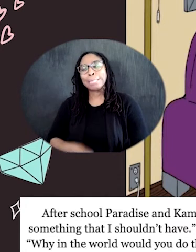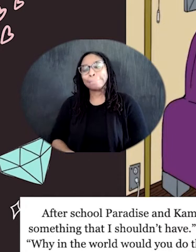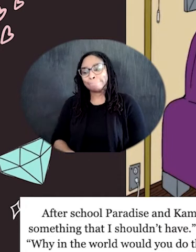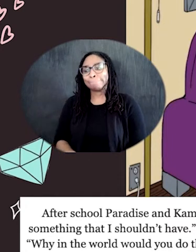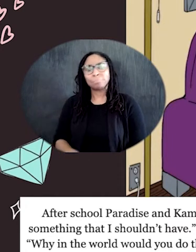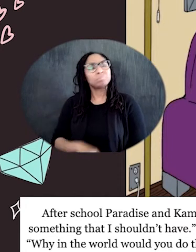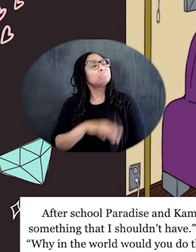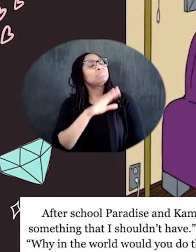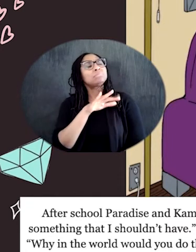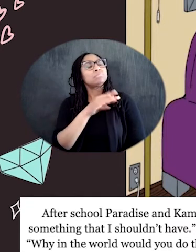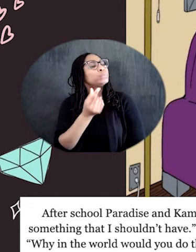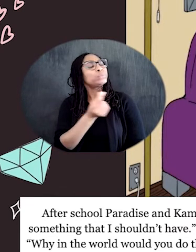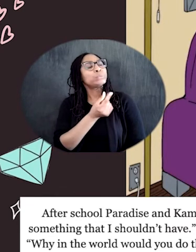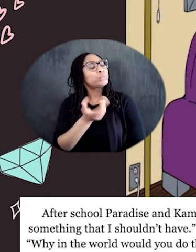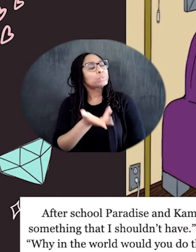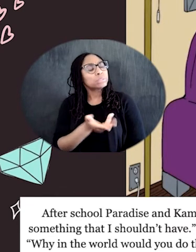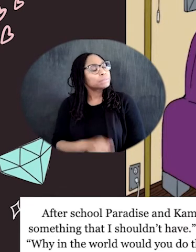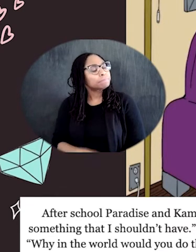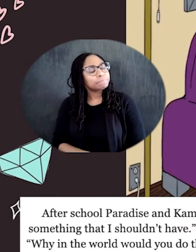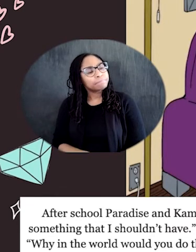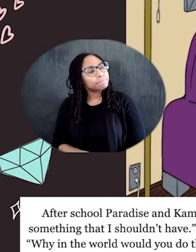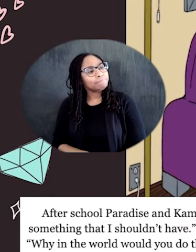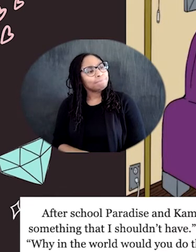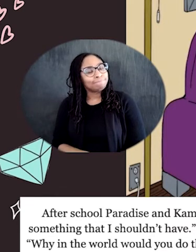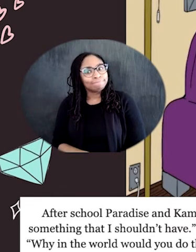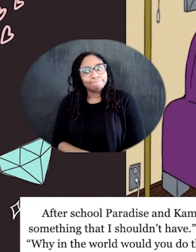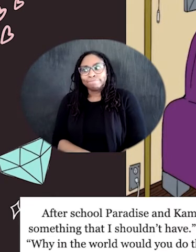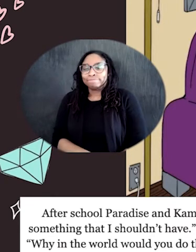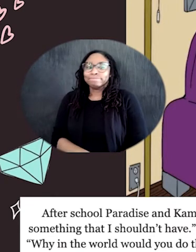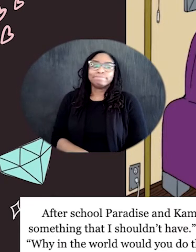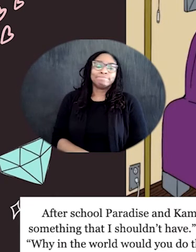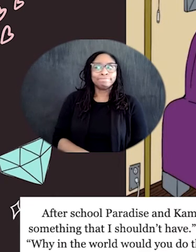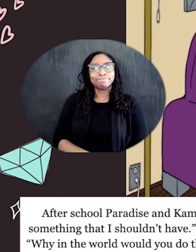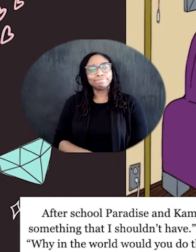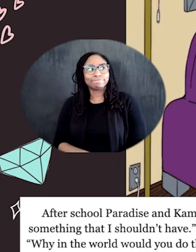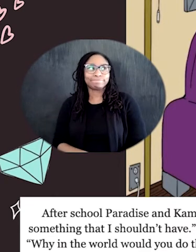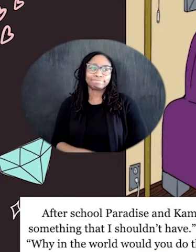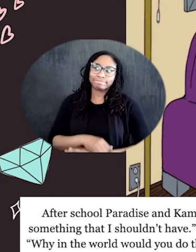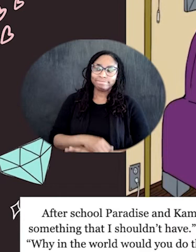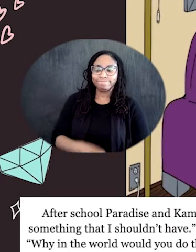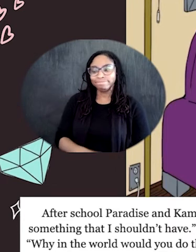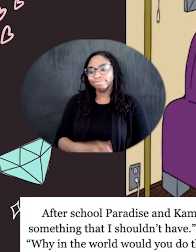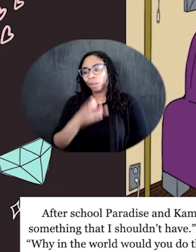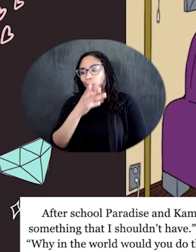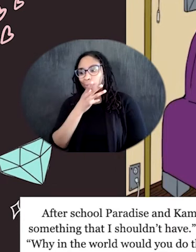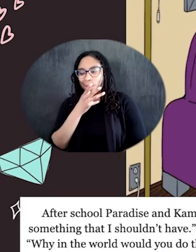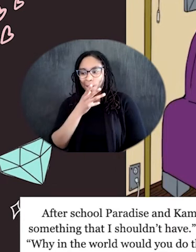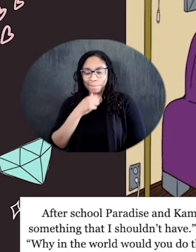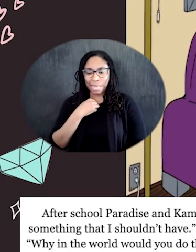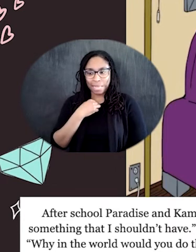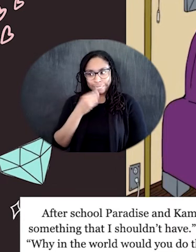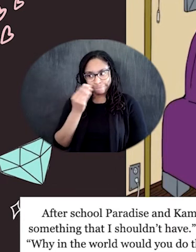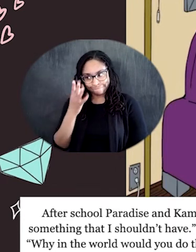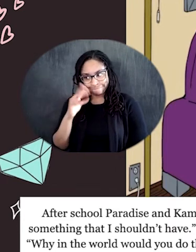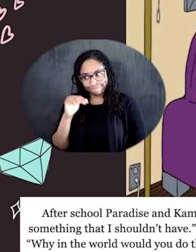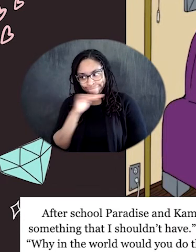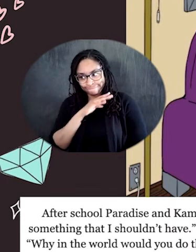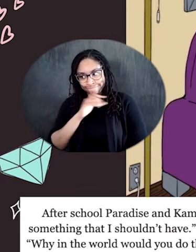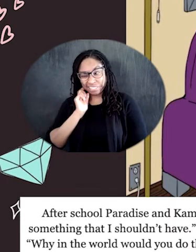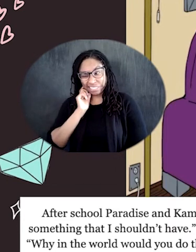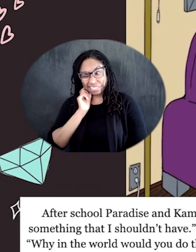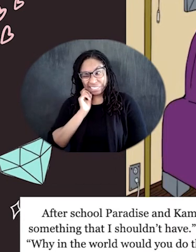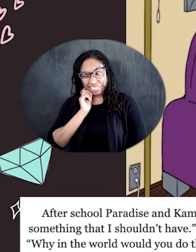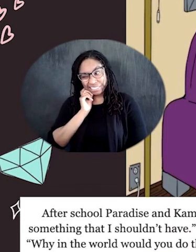explains. "What did you do, sweetheart?" "Well, Mom, I told a